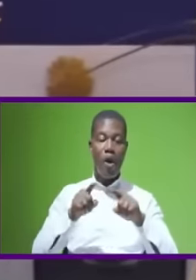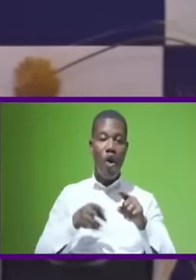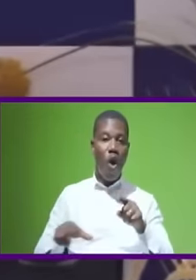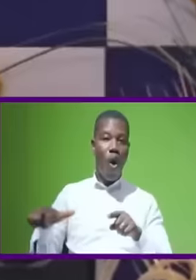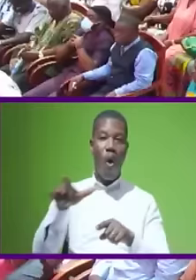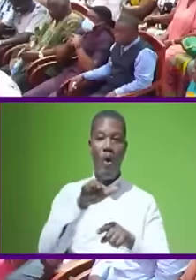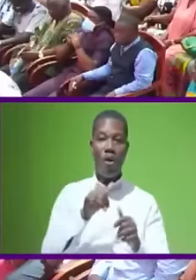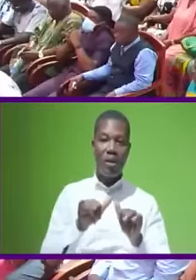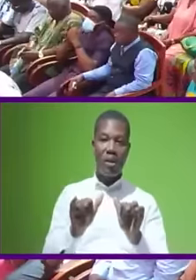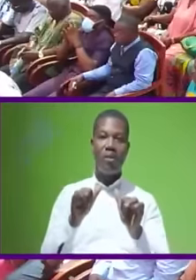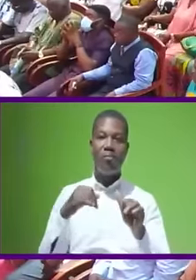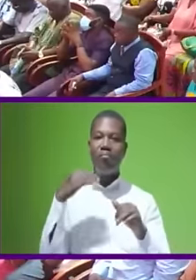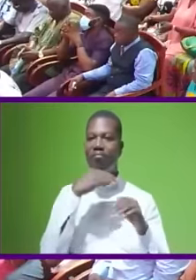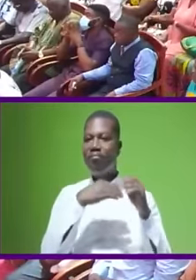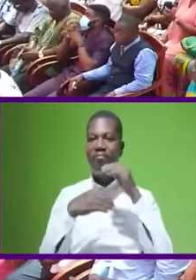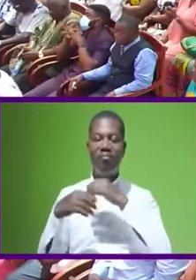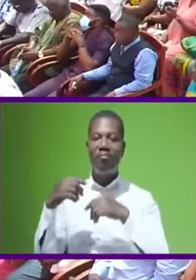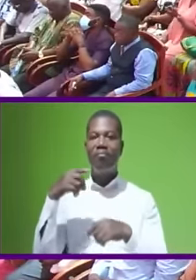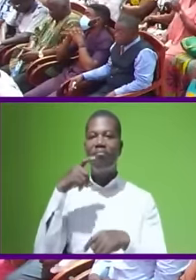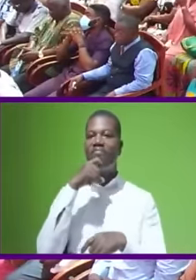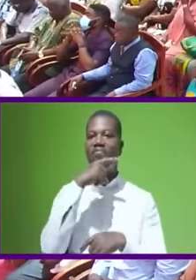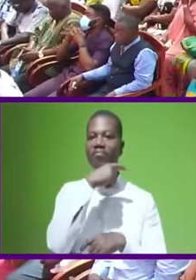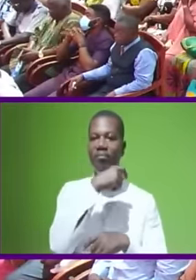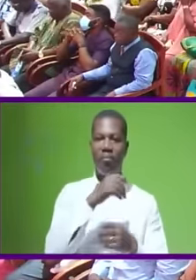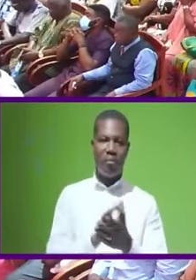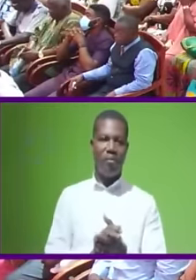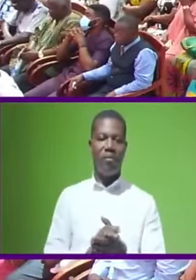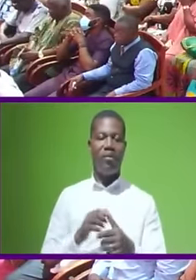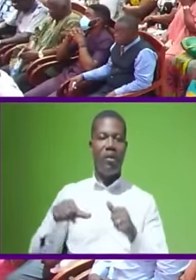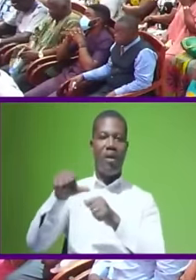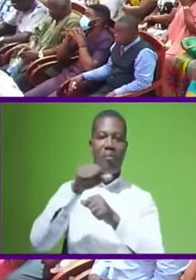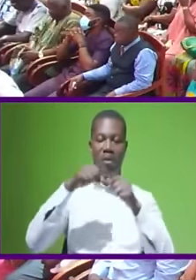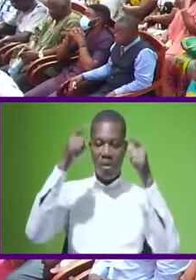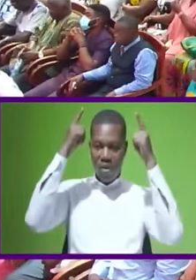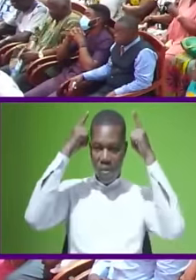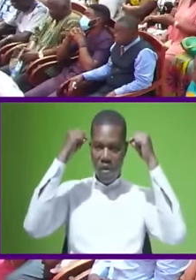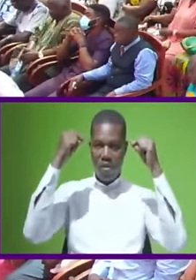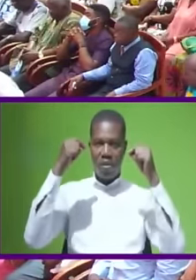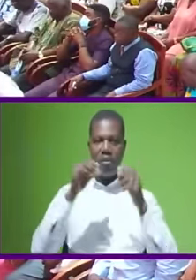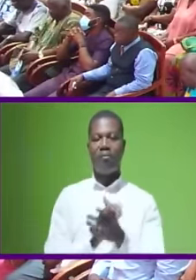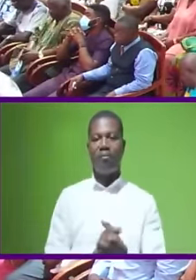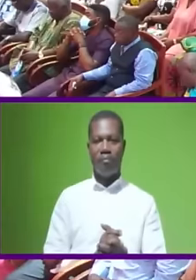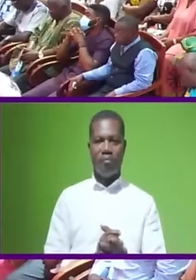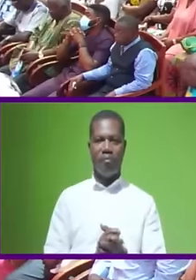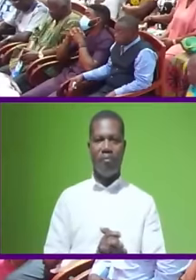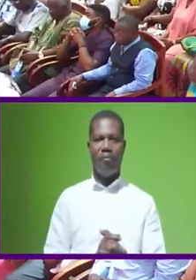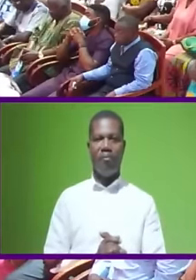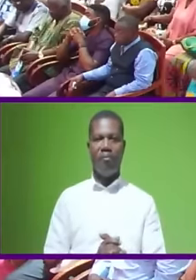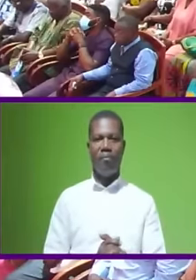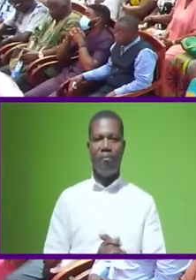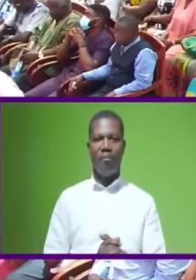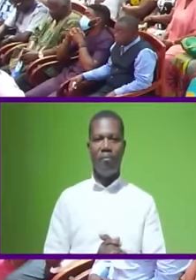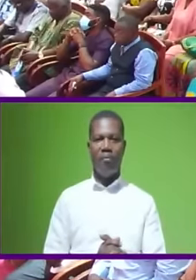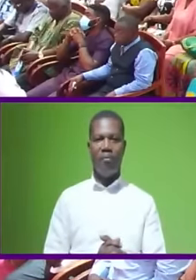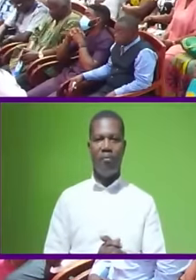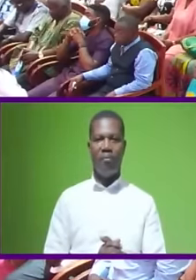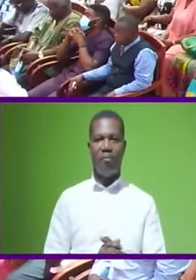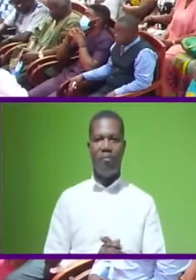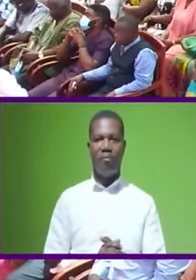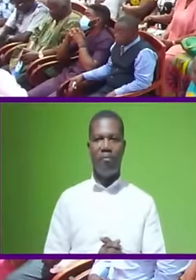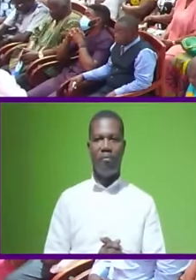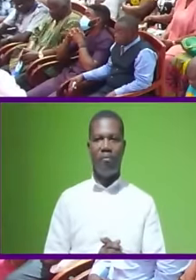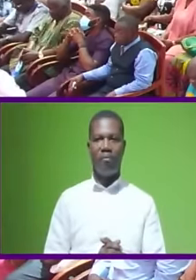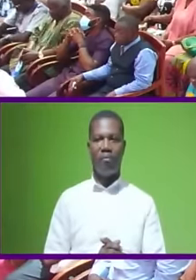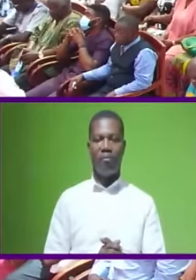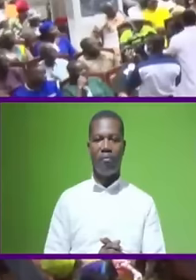his own sister Miriam, knowing of God all this while and the things that God could do, seeing